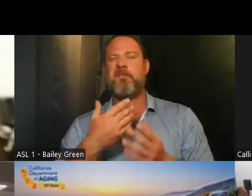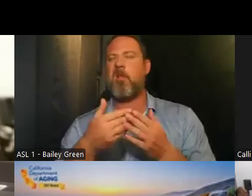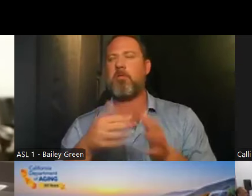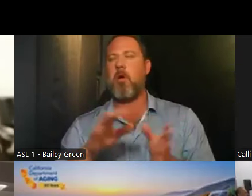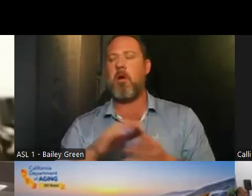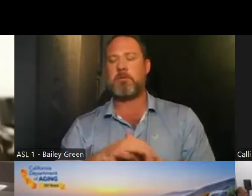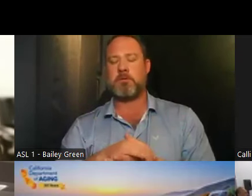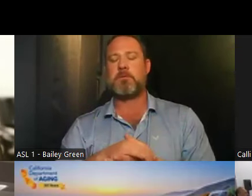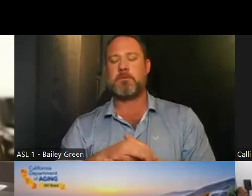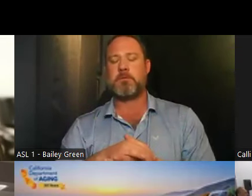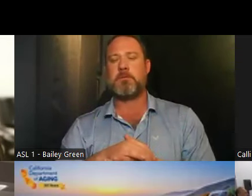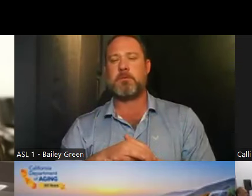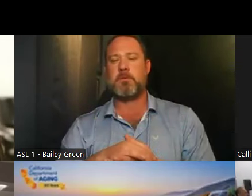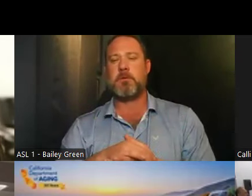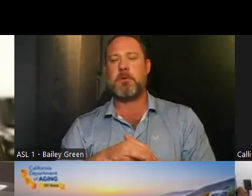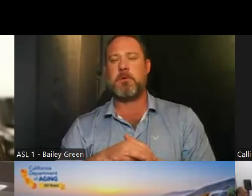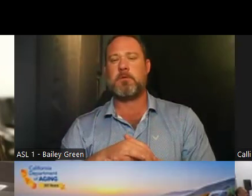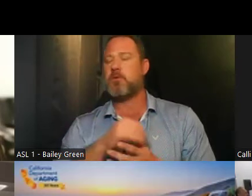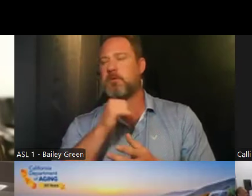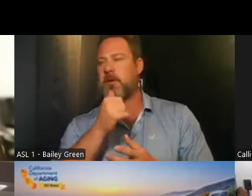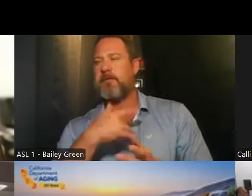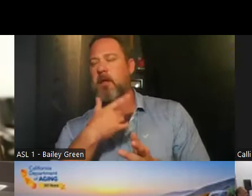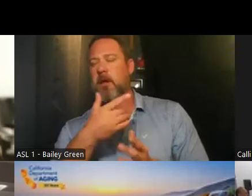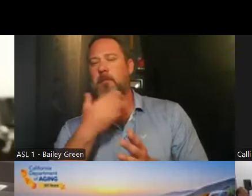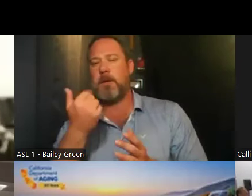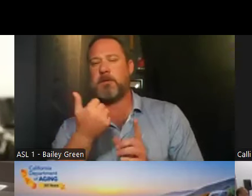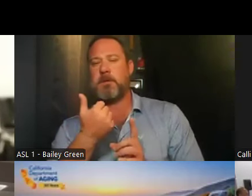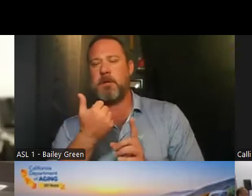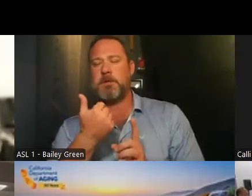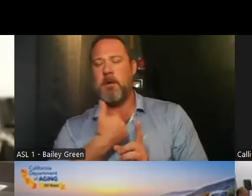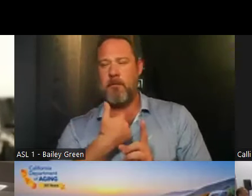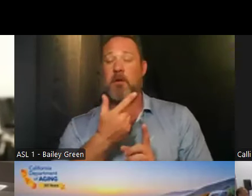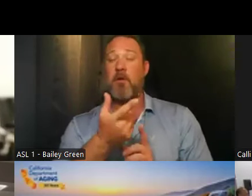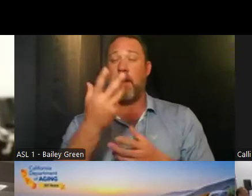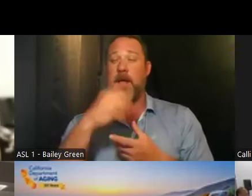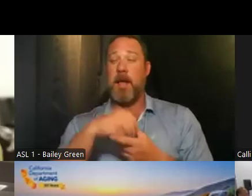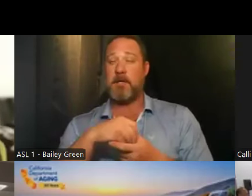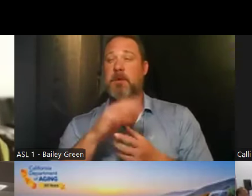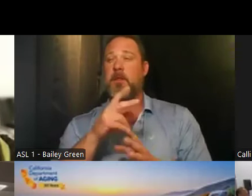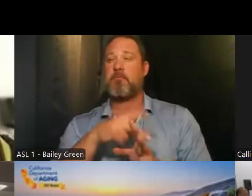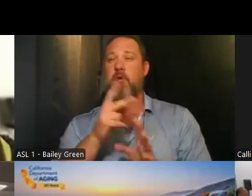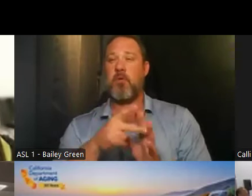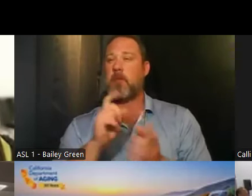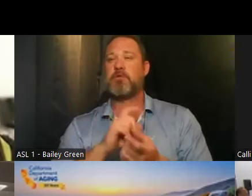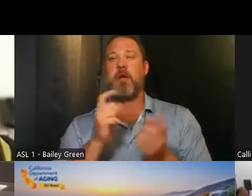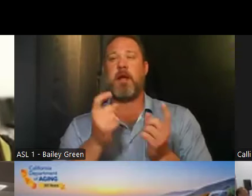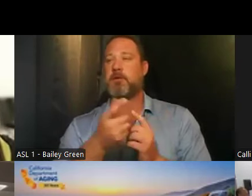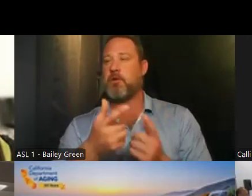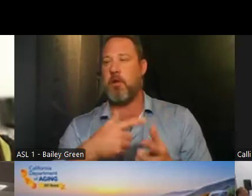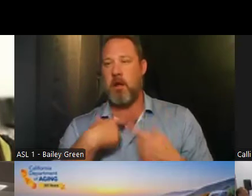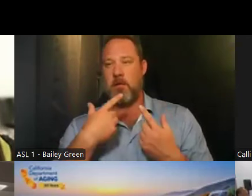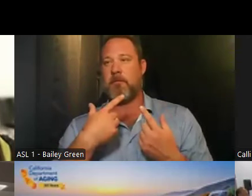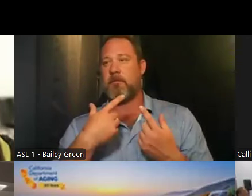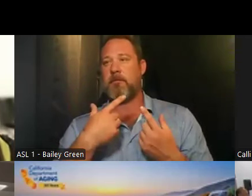person. She wasn't her best self. And her engagement in this program completely changed her life. She was transformed to